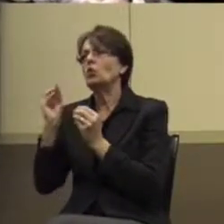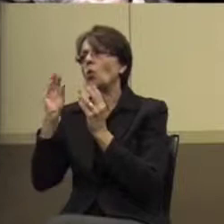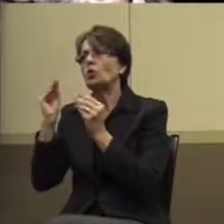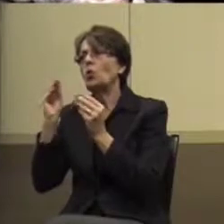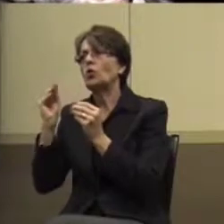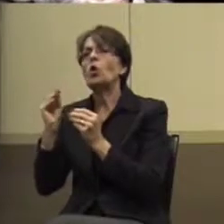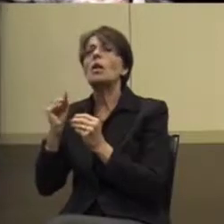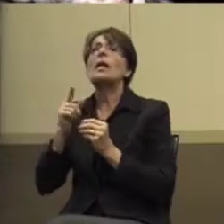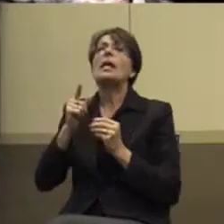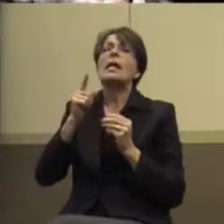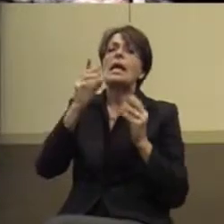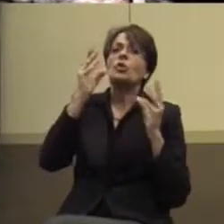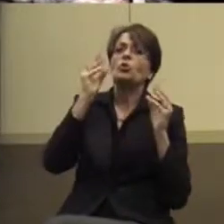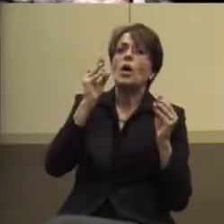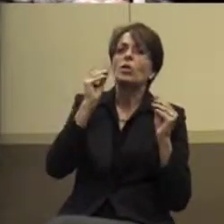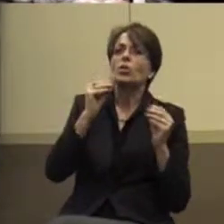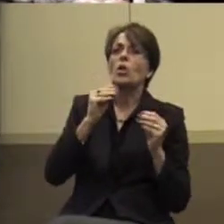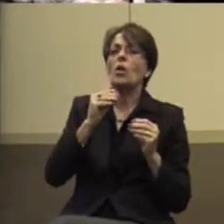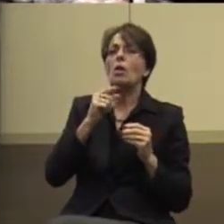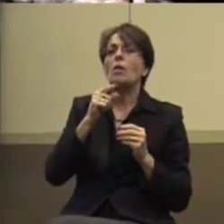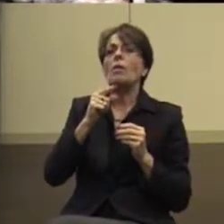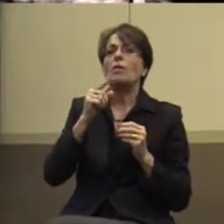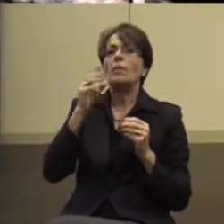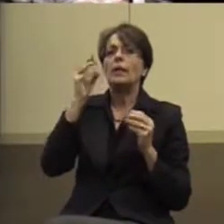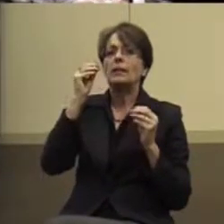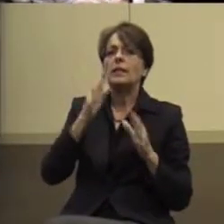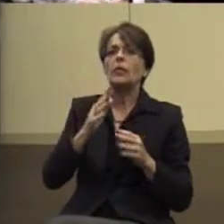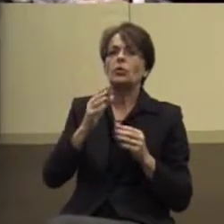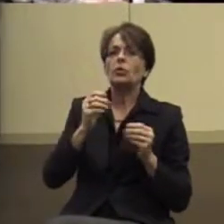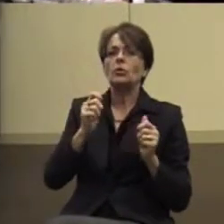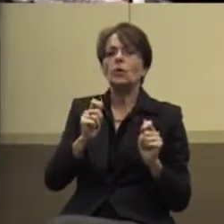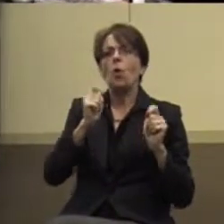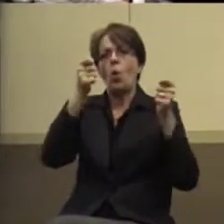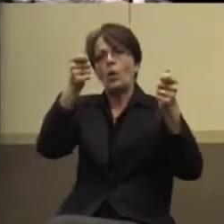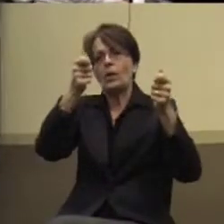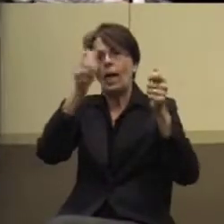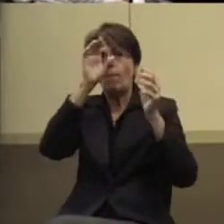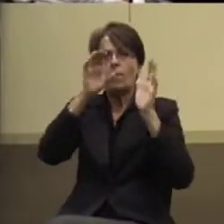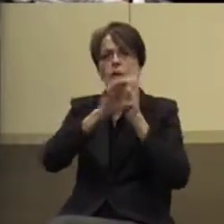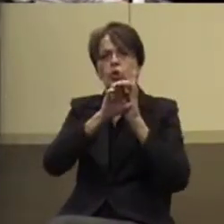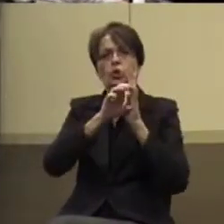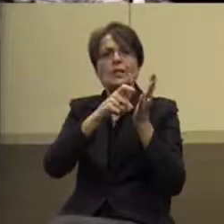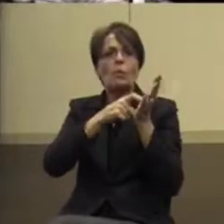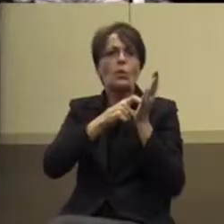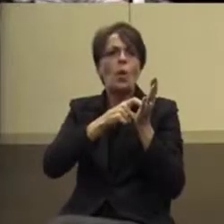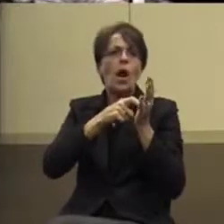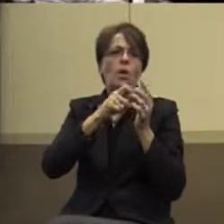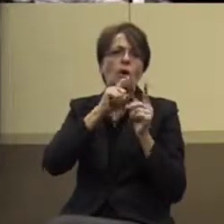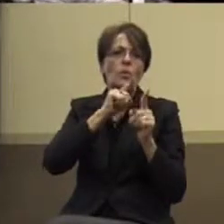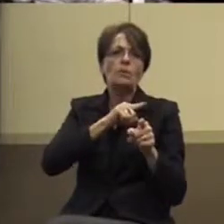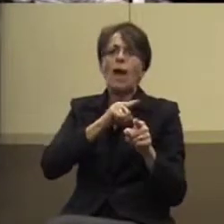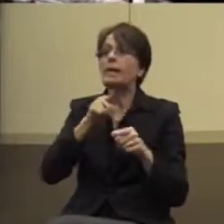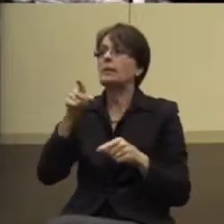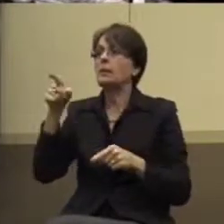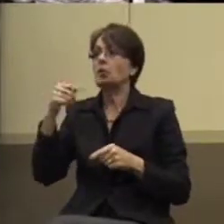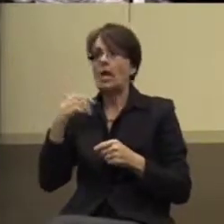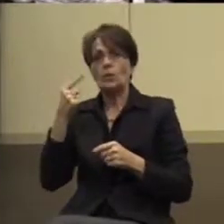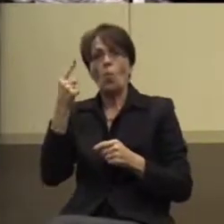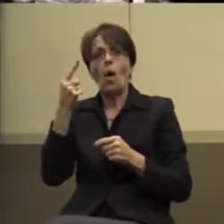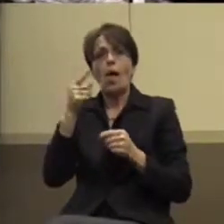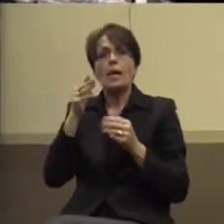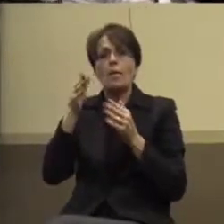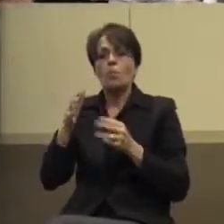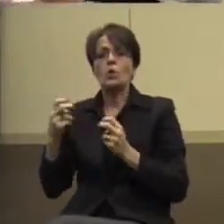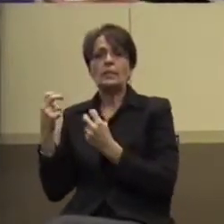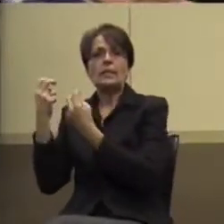provided. Like in the instructional periods, like the teacher is like holding up like pictures, like we're requiring a response, like the stimulus response. One